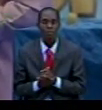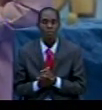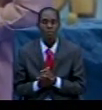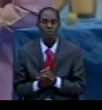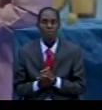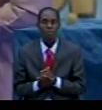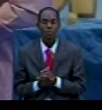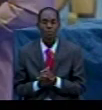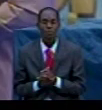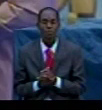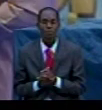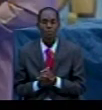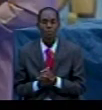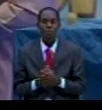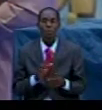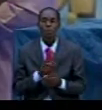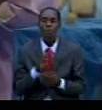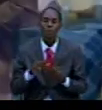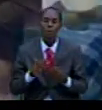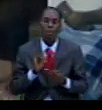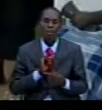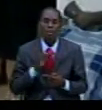You know, when I tell people